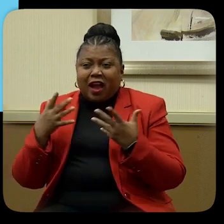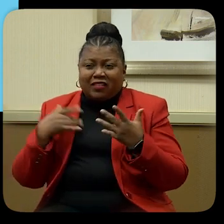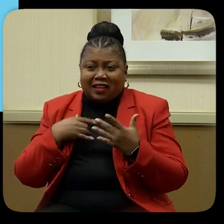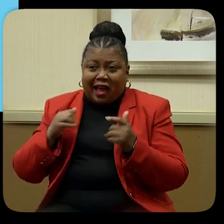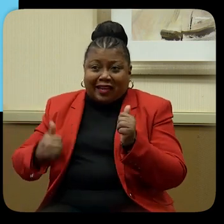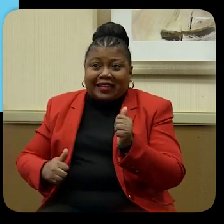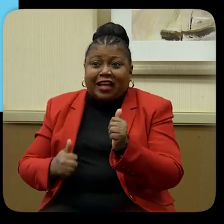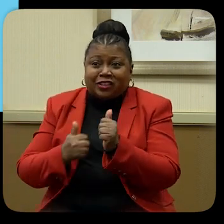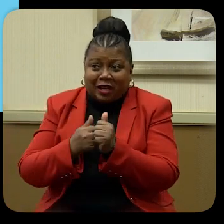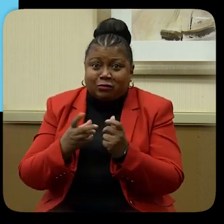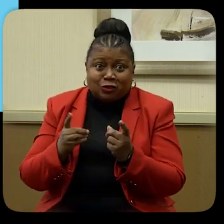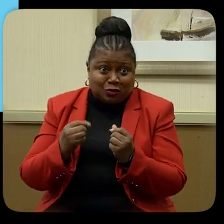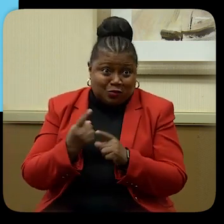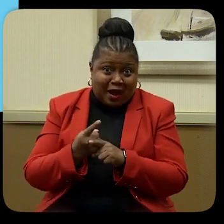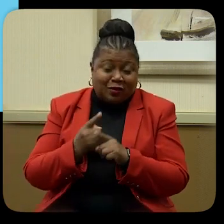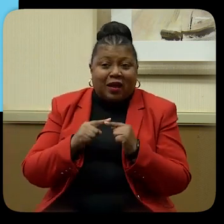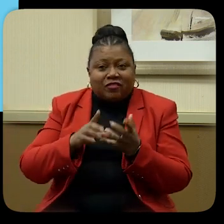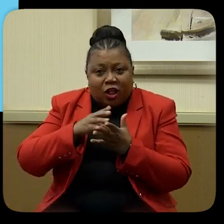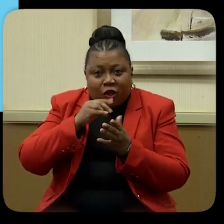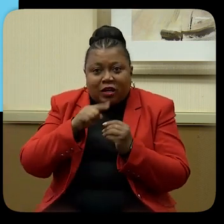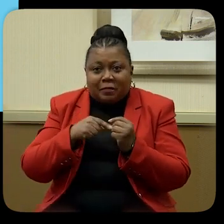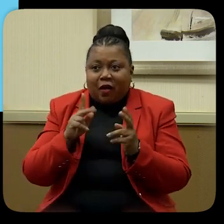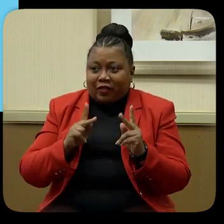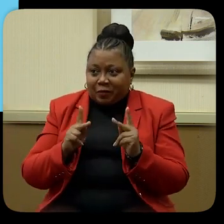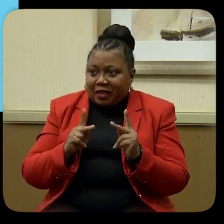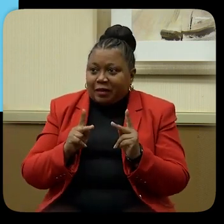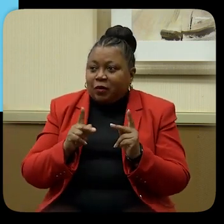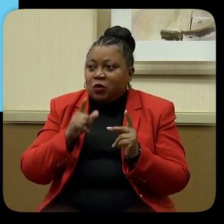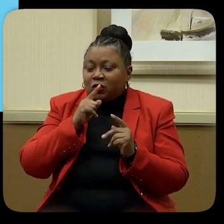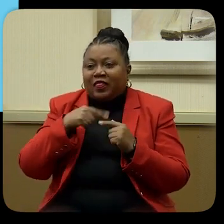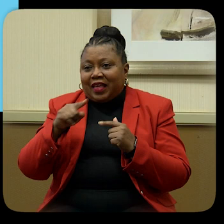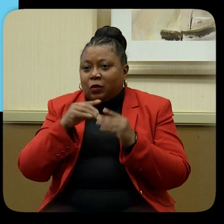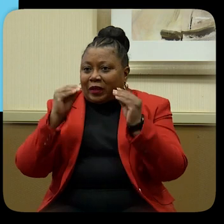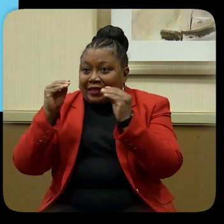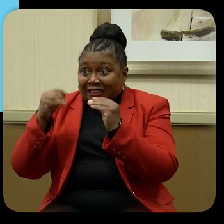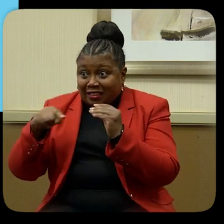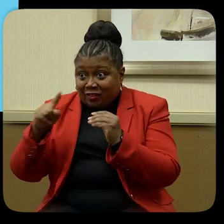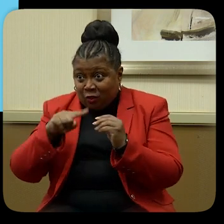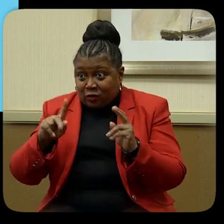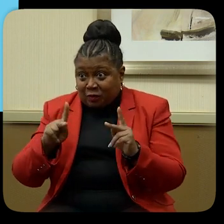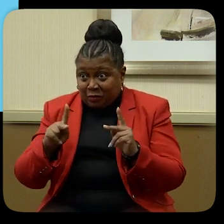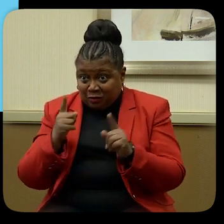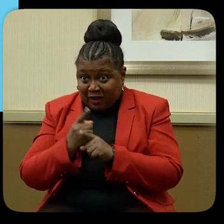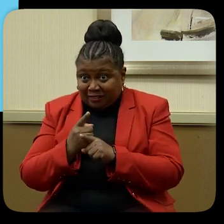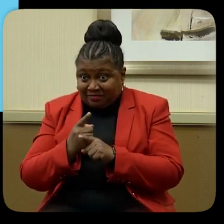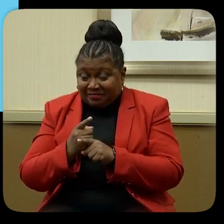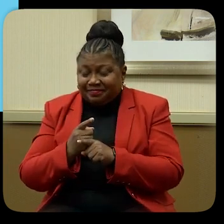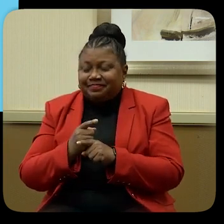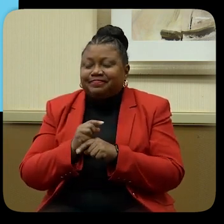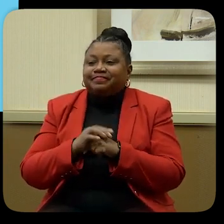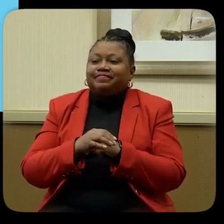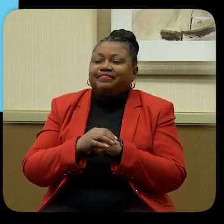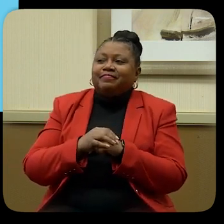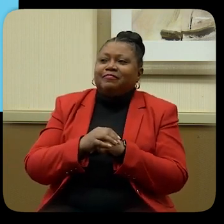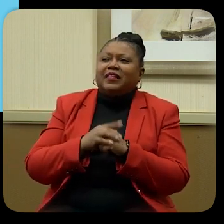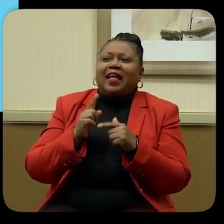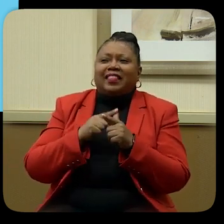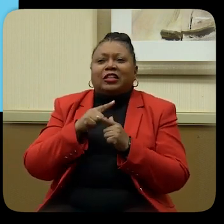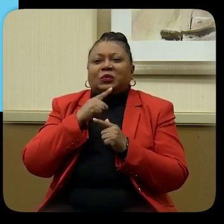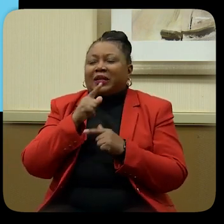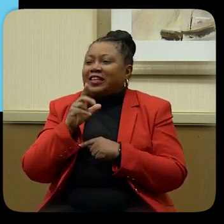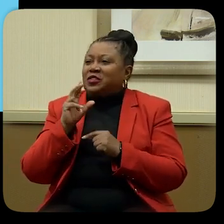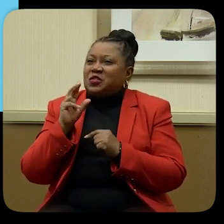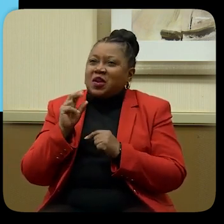of catching up to do, right? We have to learn about the people so then we could teach about the people. And there's